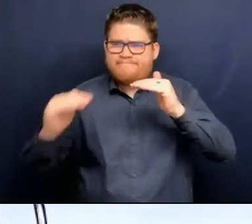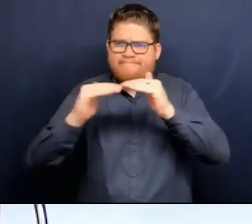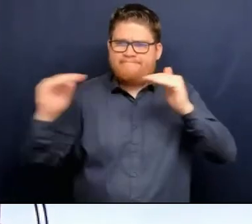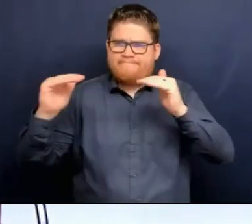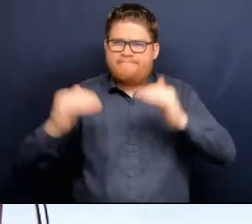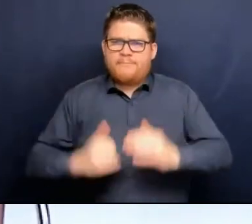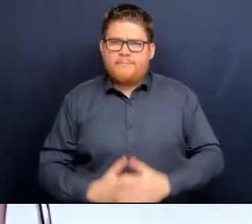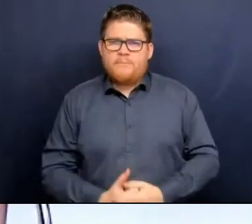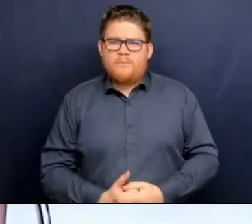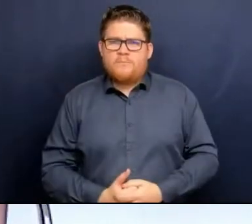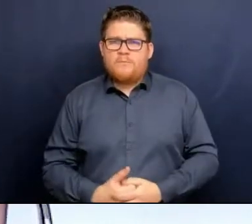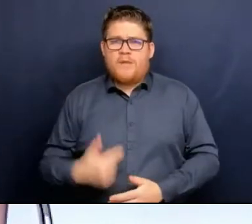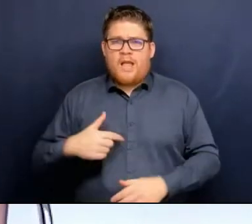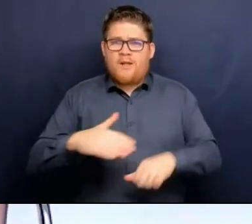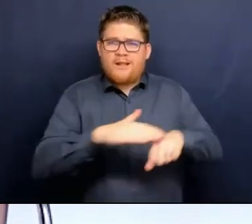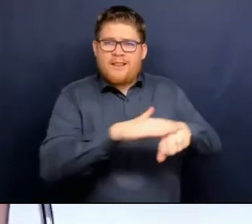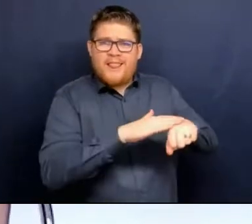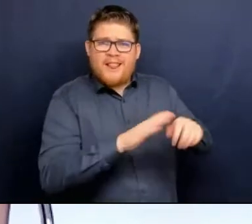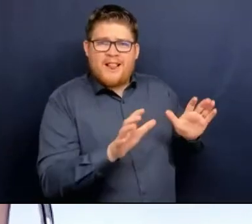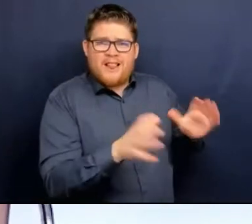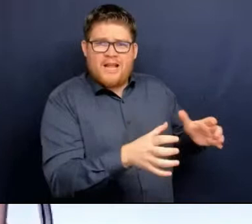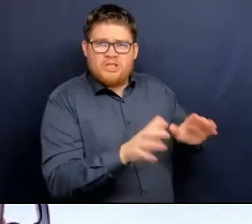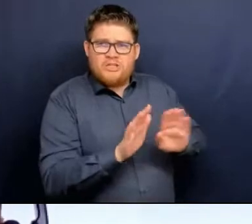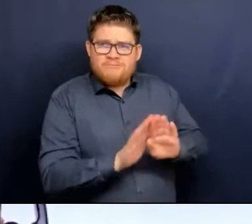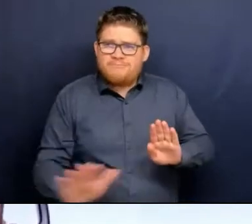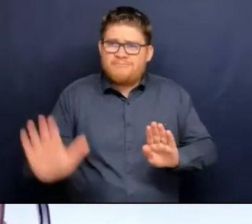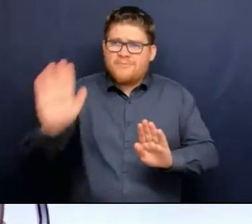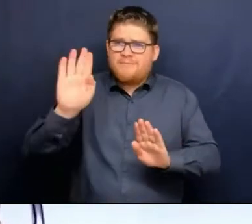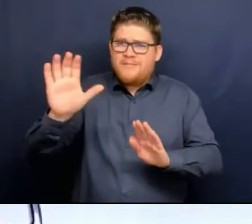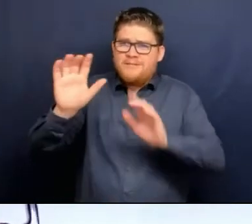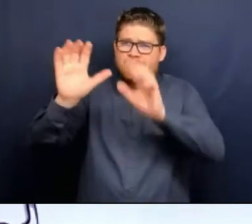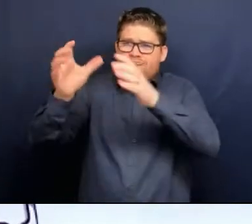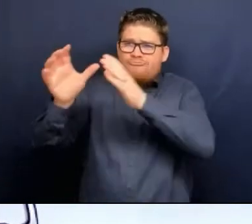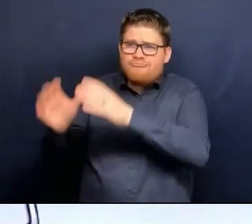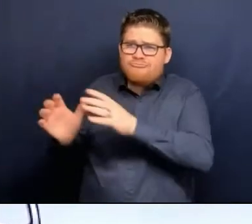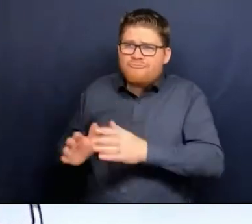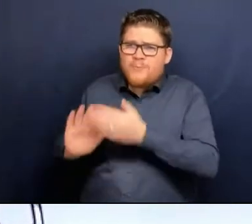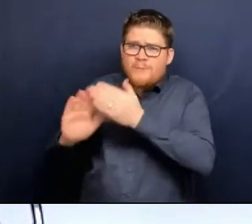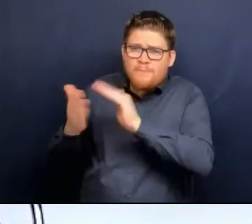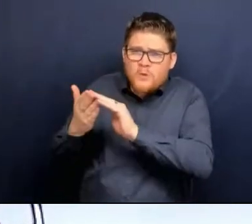will benefit from the full effective implementation of our treaties.